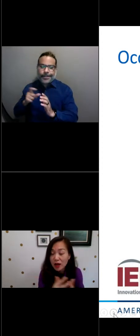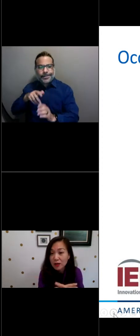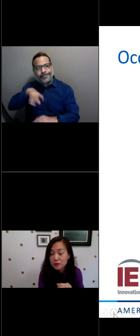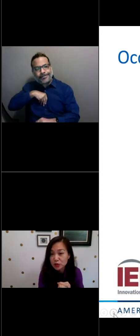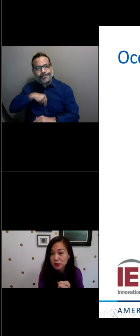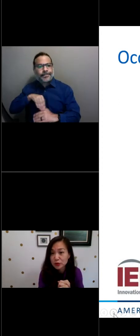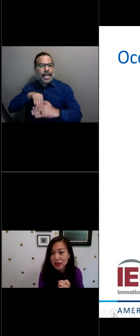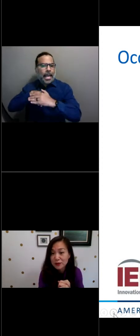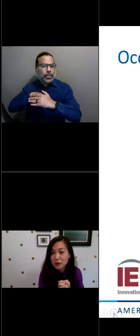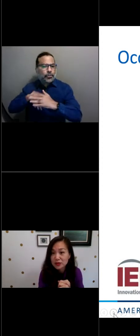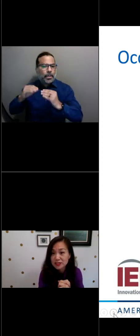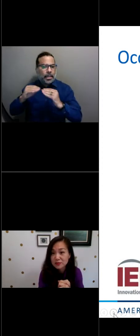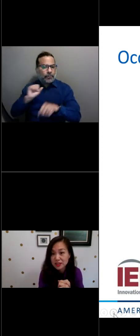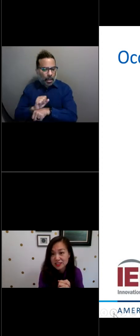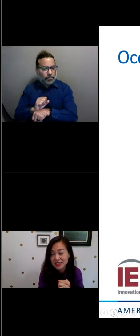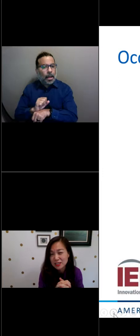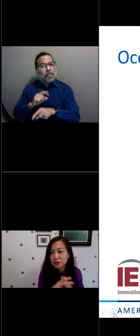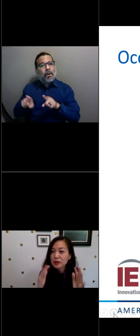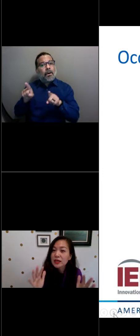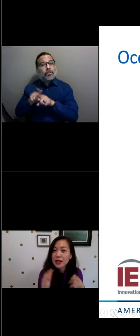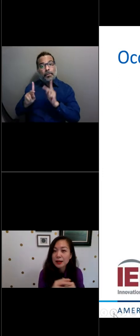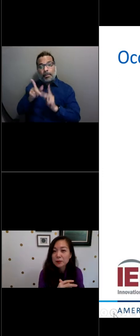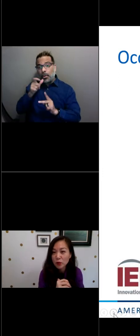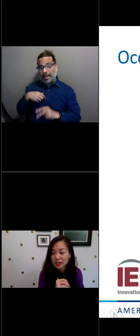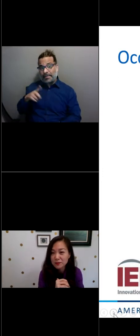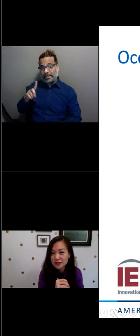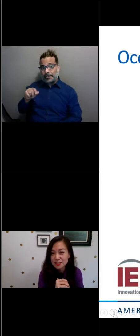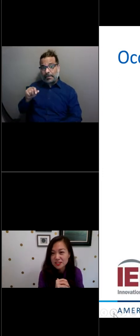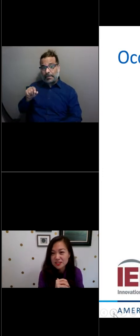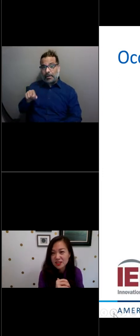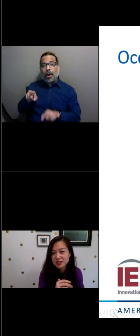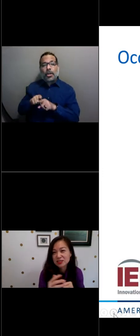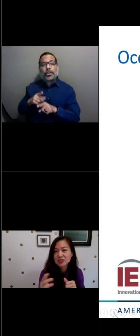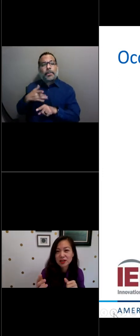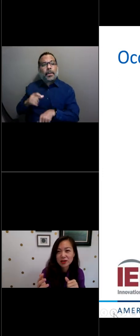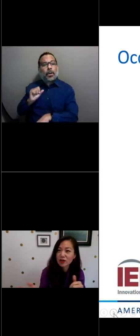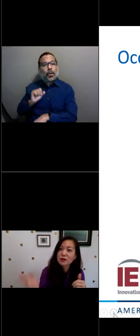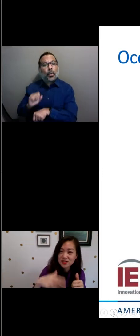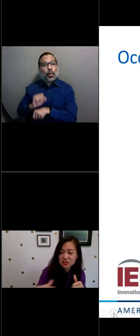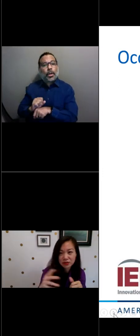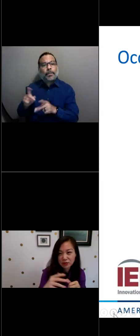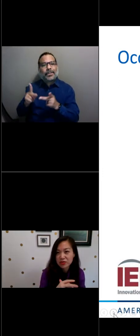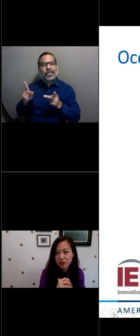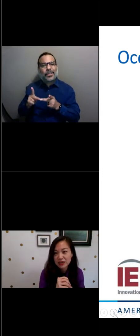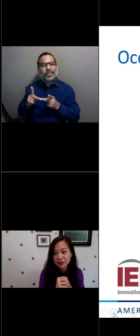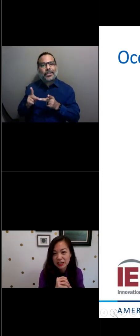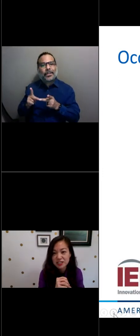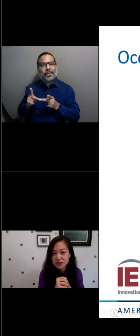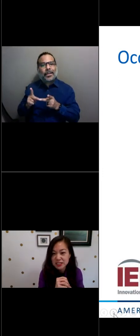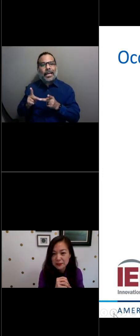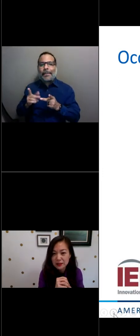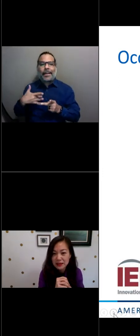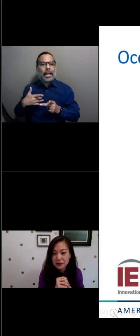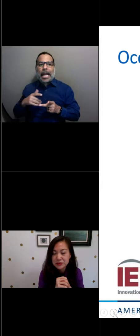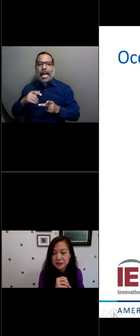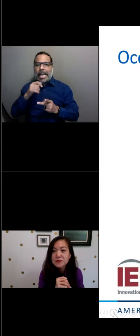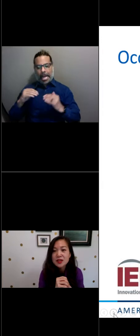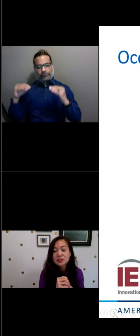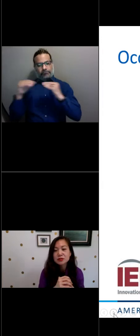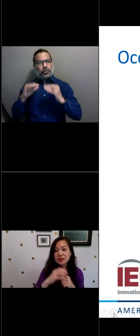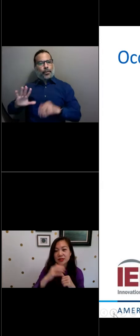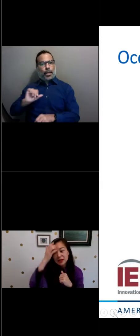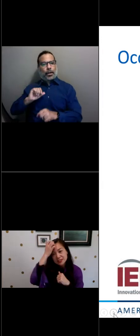also true that people with disabilities tend to work in positions that are not commensurate with their educational attainment